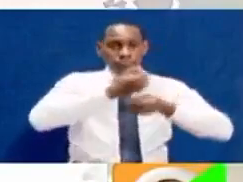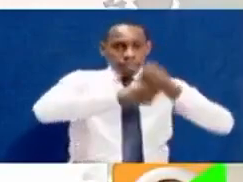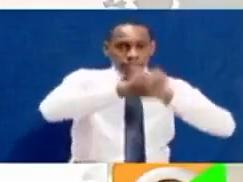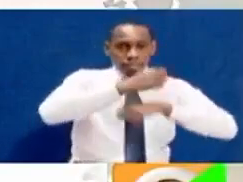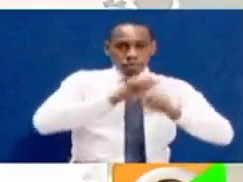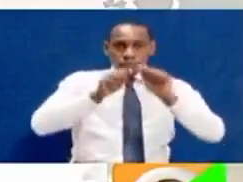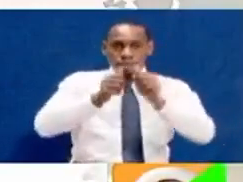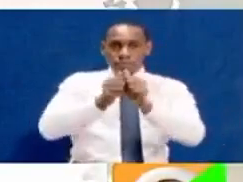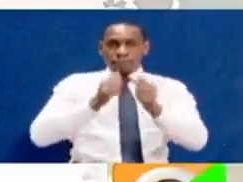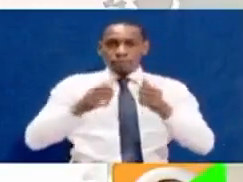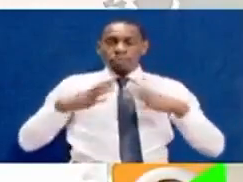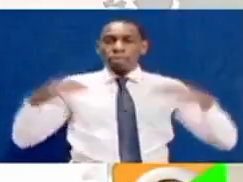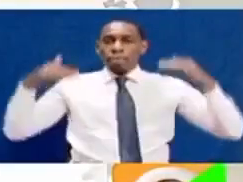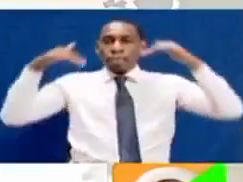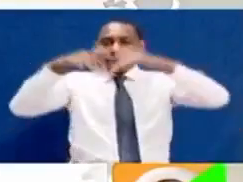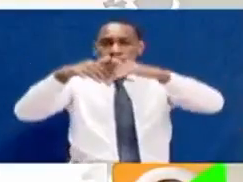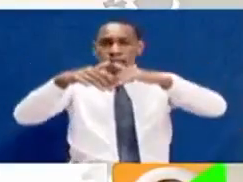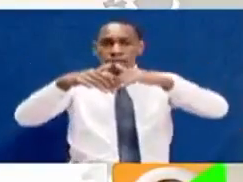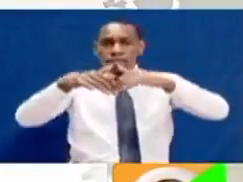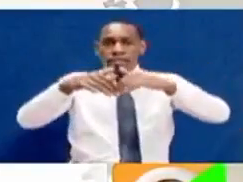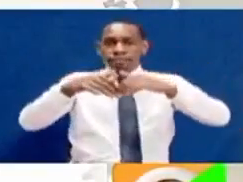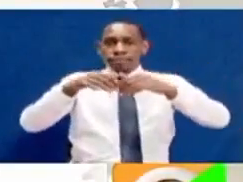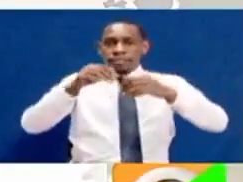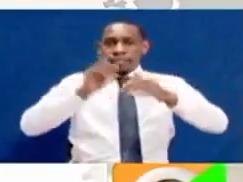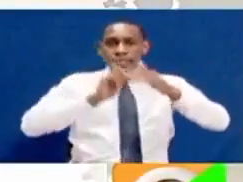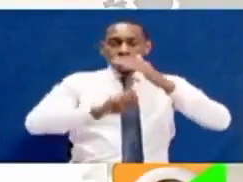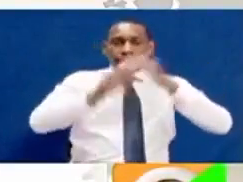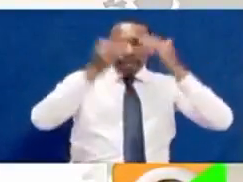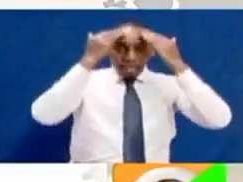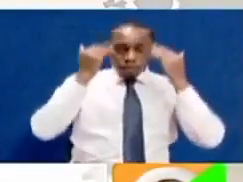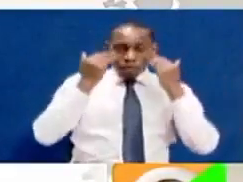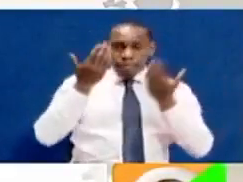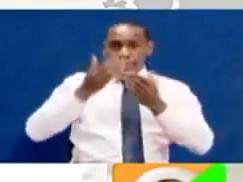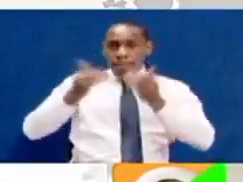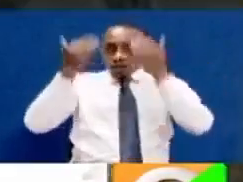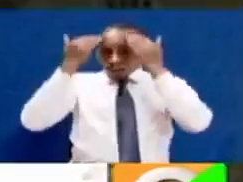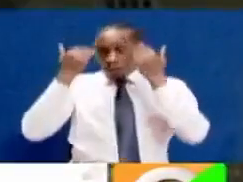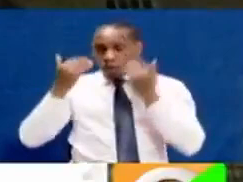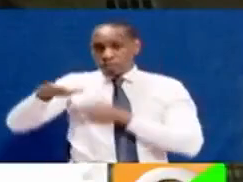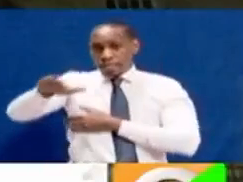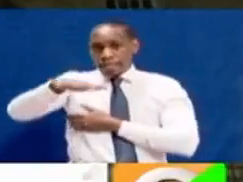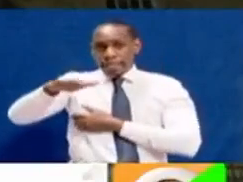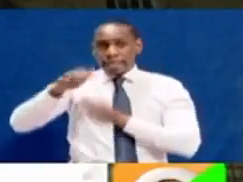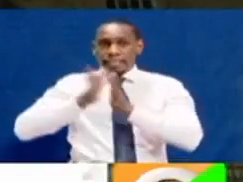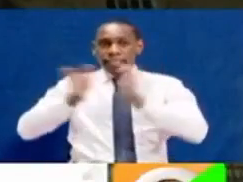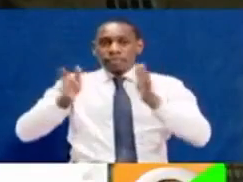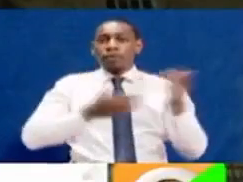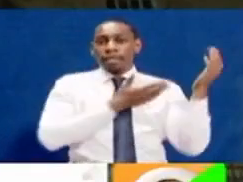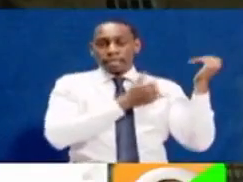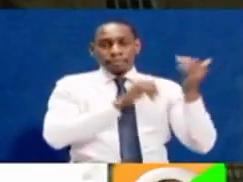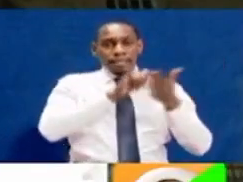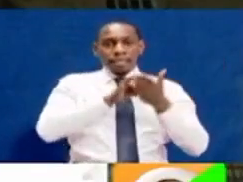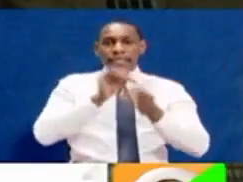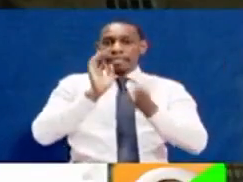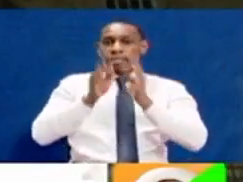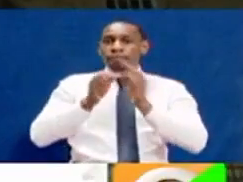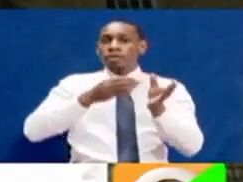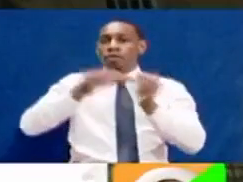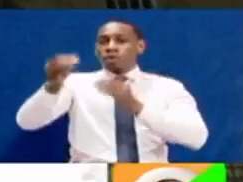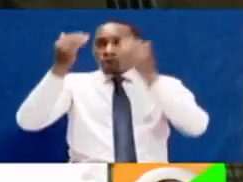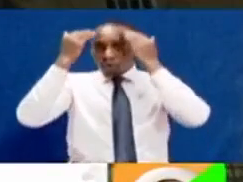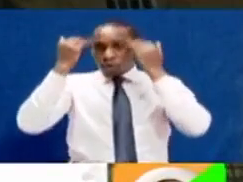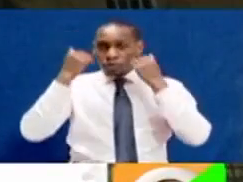measures to avoid overcrowding in the courts, whether you're inside the courts or on the court premises in general. So expect that should you be headed to the